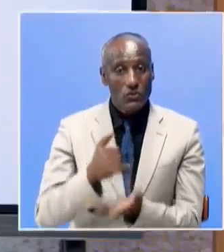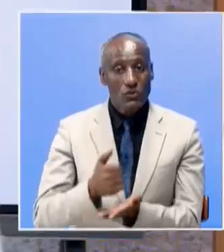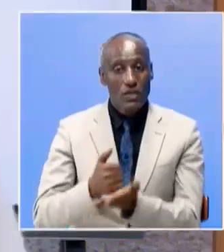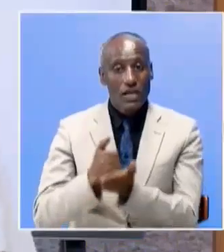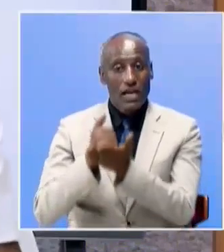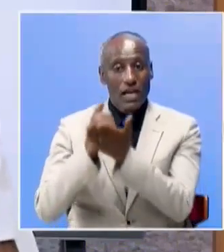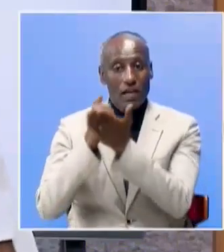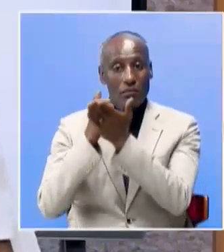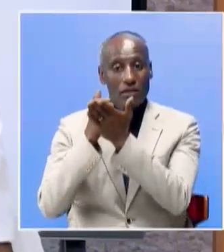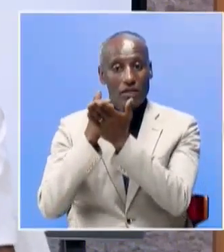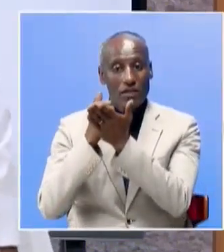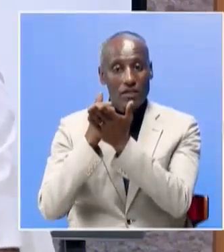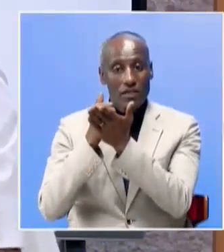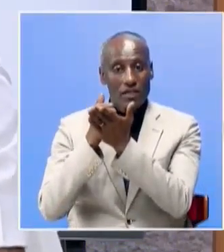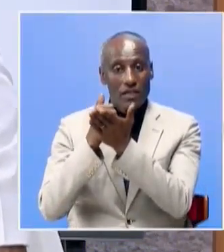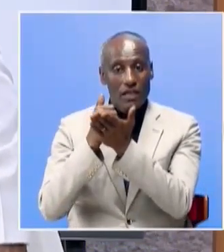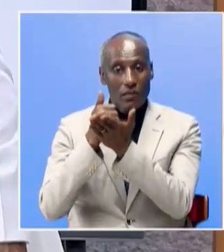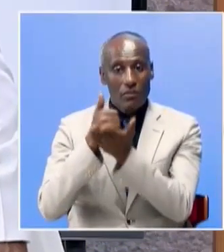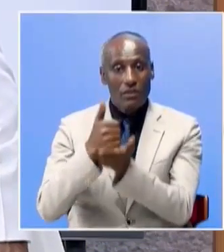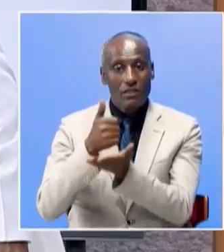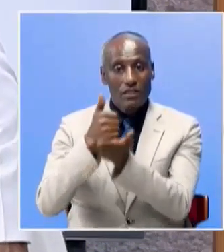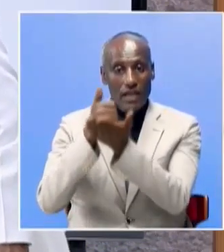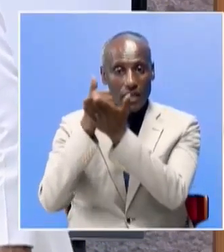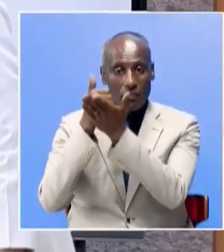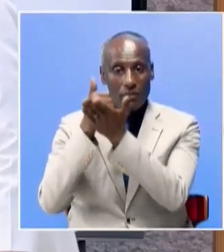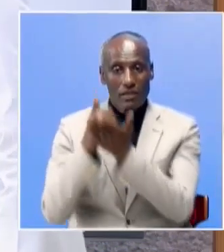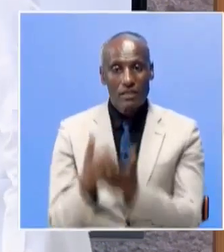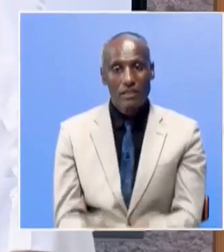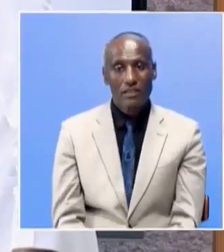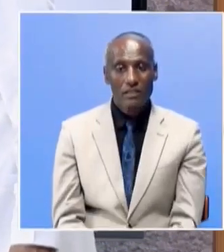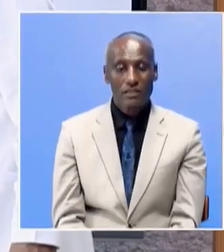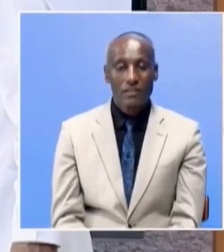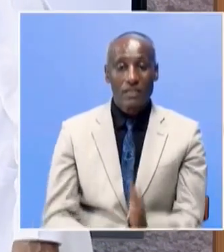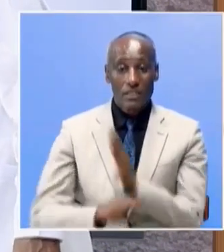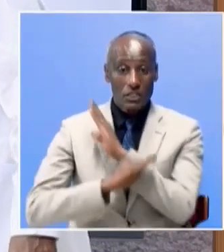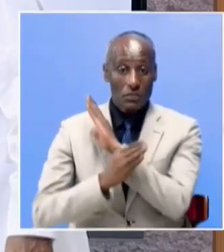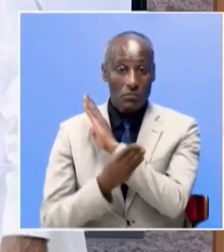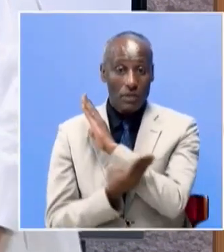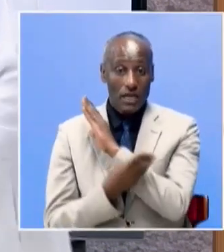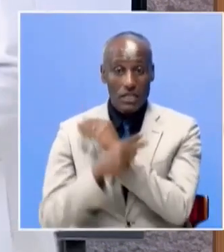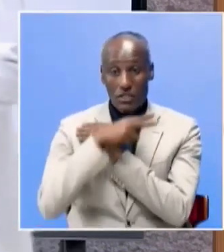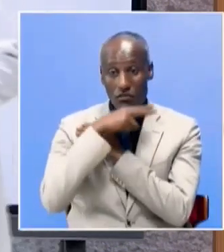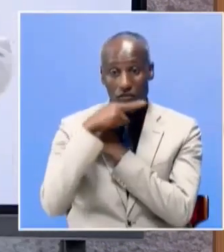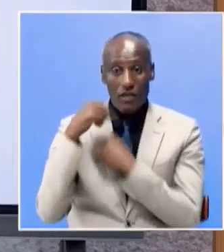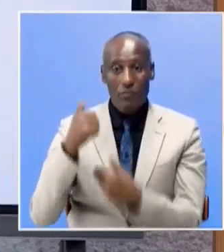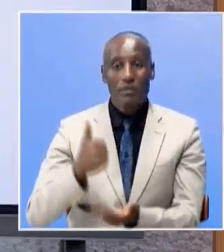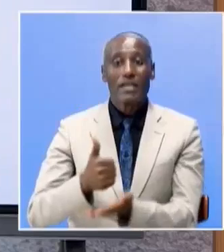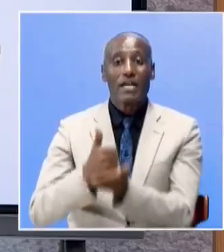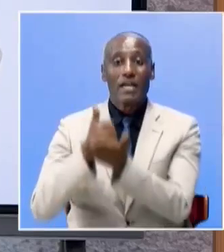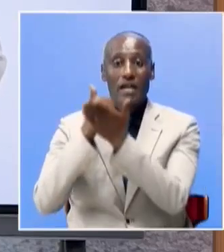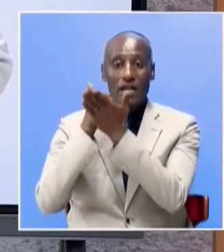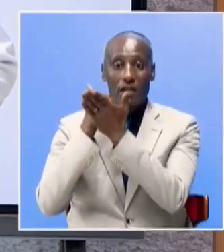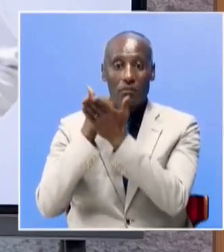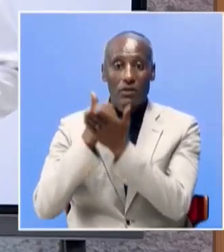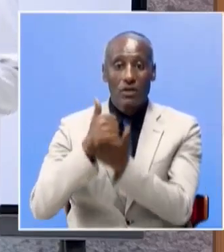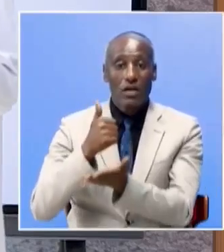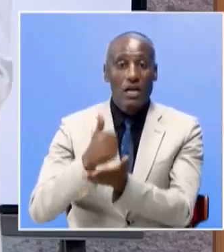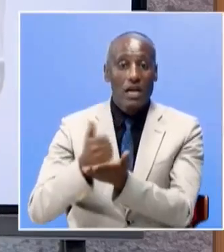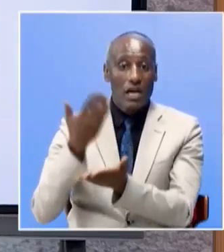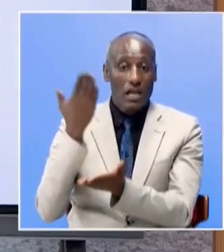Good. Used to plus base verb, help. We cannot say help it